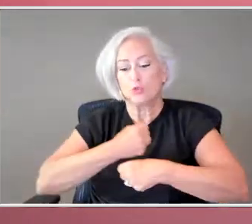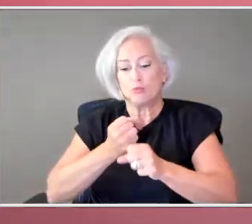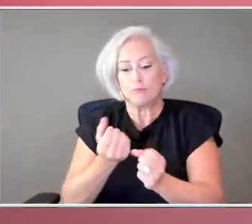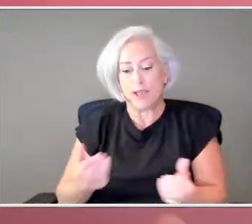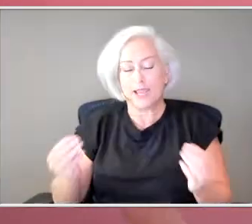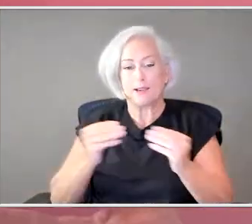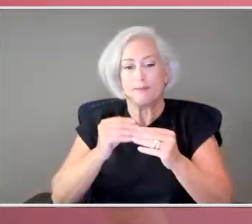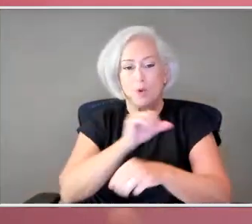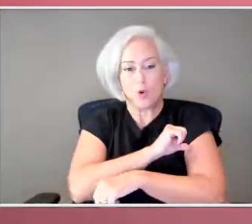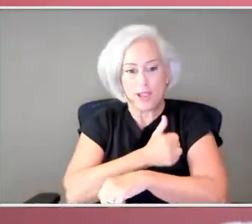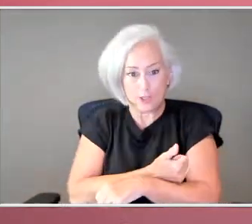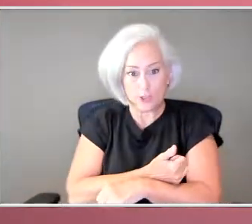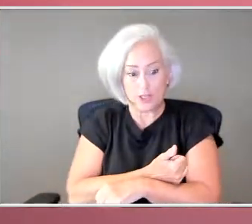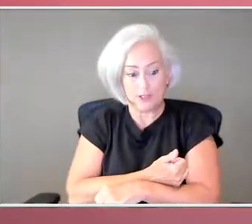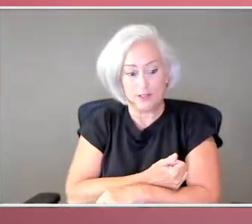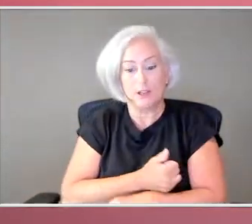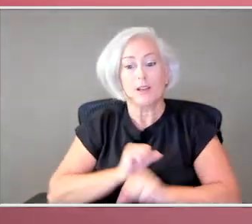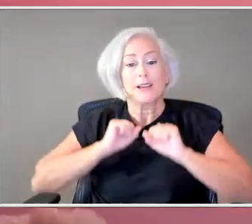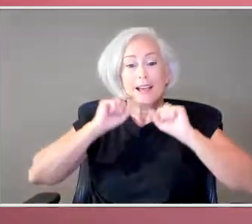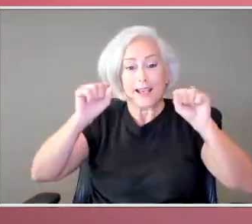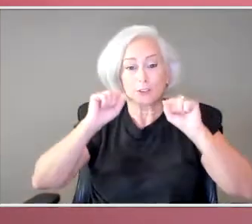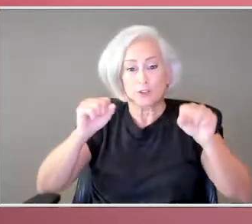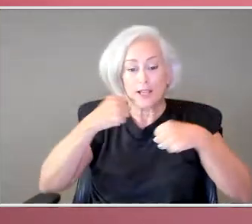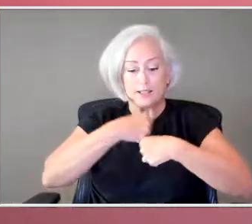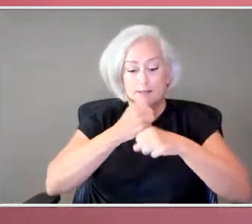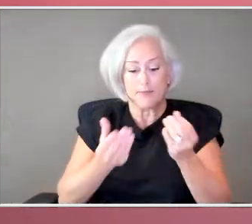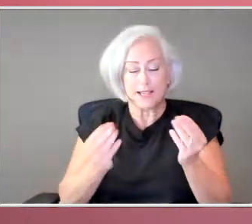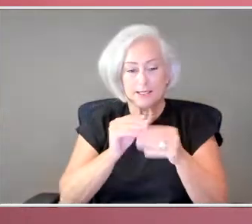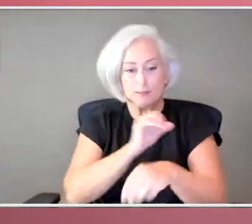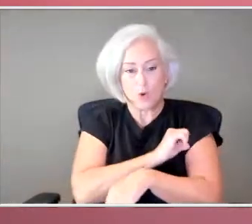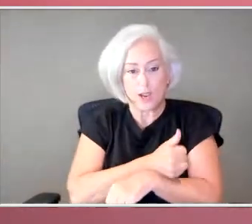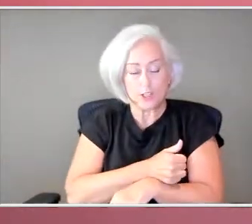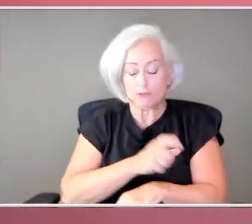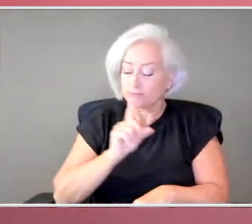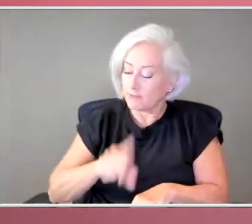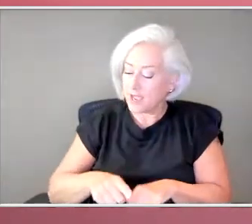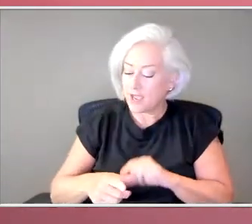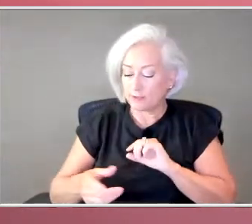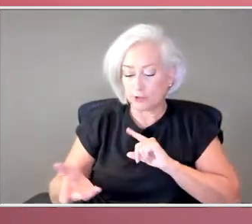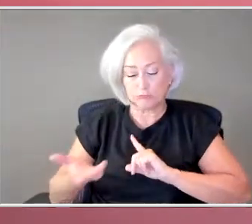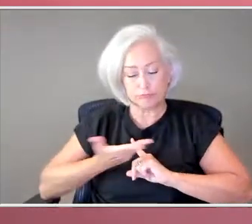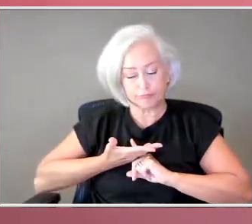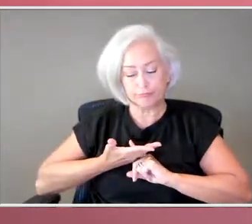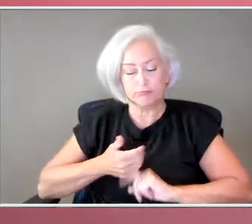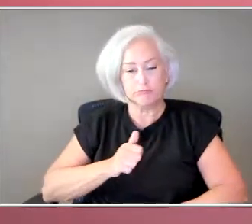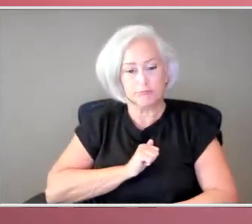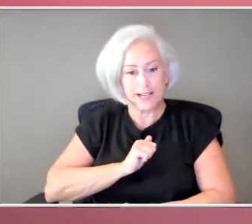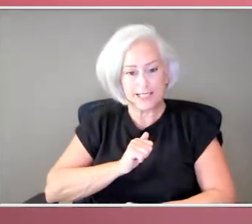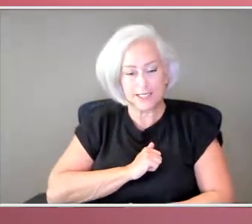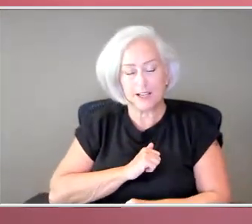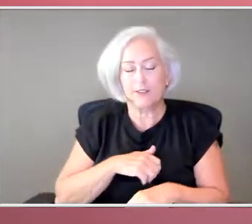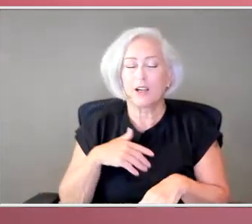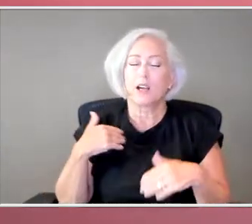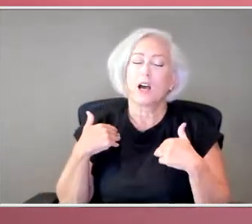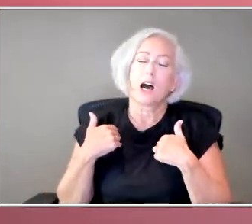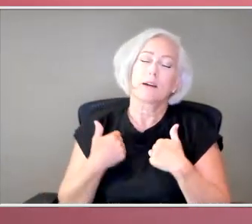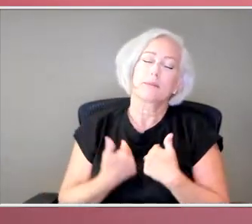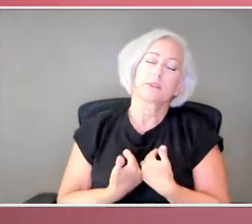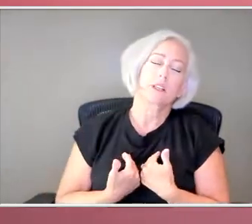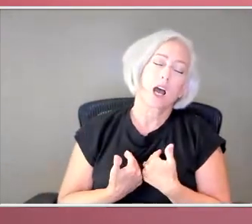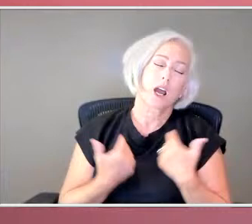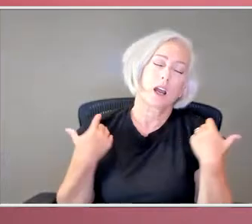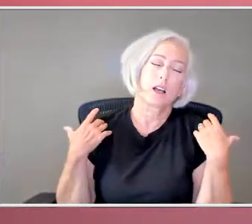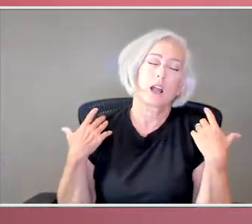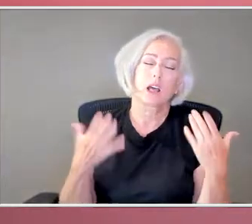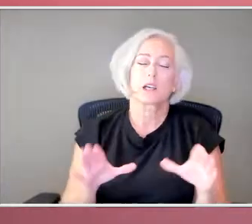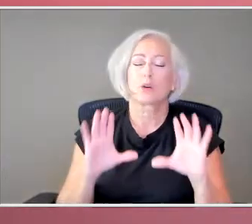Yeah, absolutely. And I find this, sometimes I'm telling myself, you know, on Saturday and I'm tired or something, I'm too tired to go to fitness class, but I know if